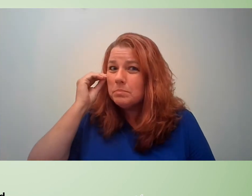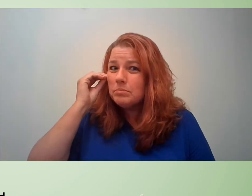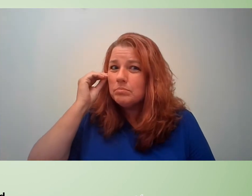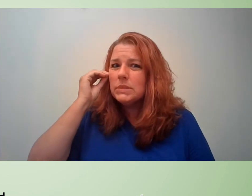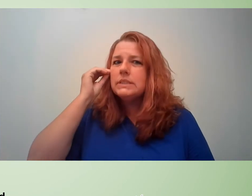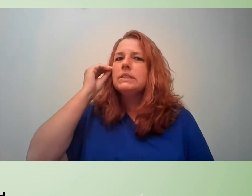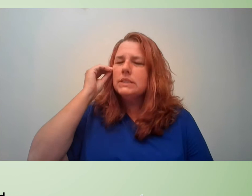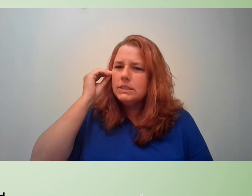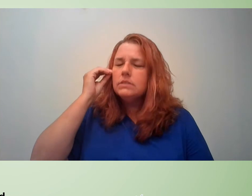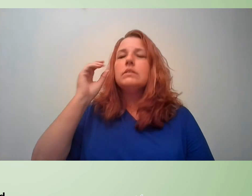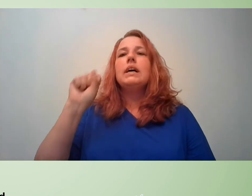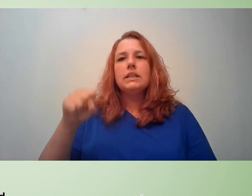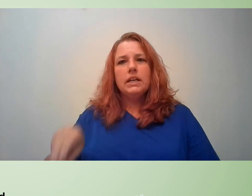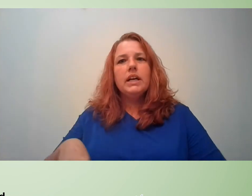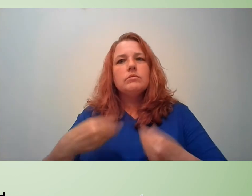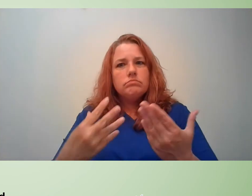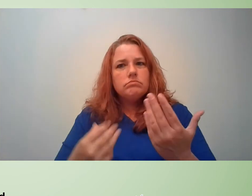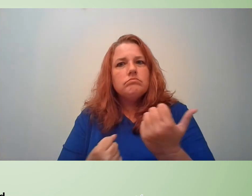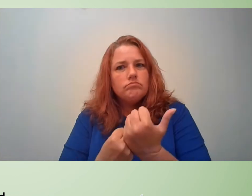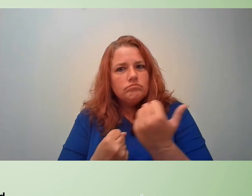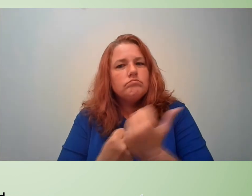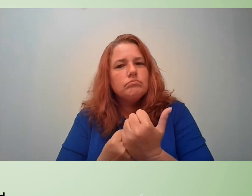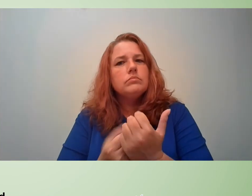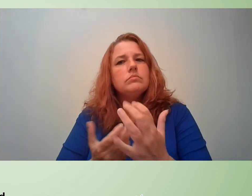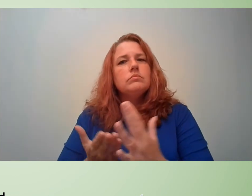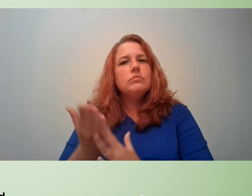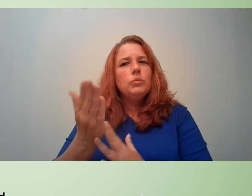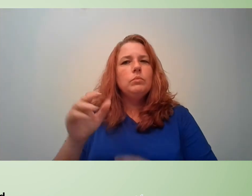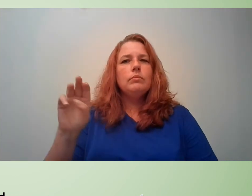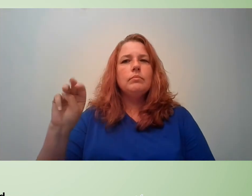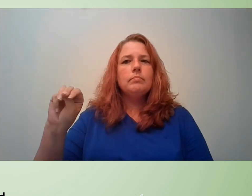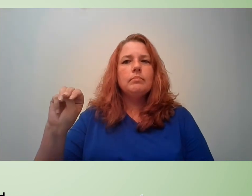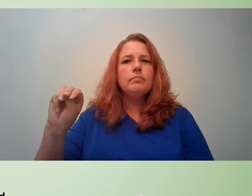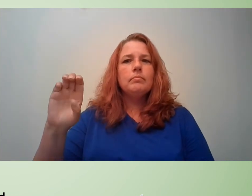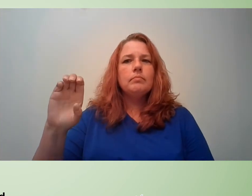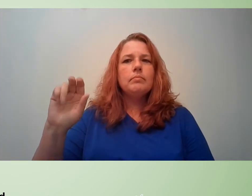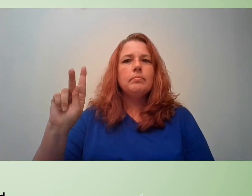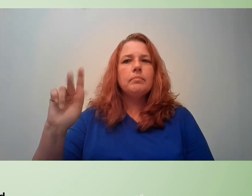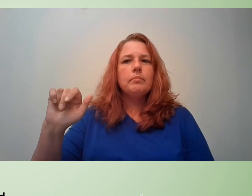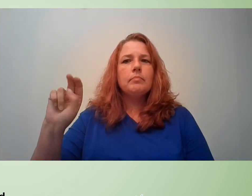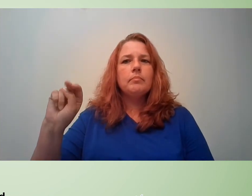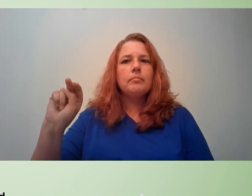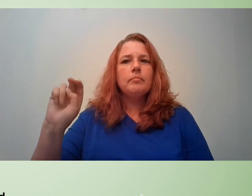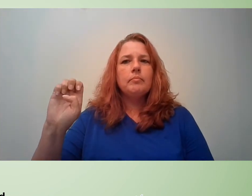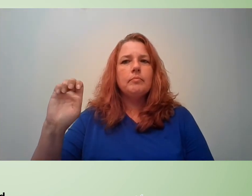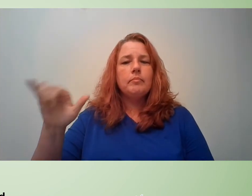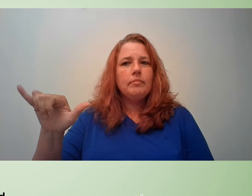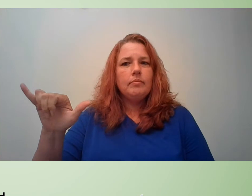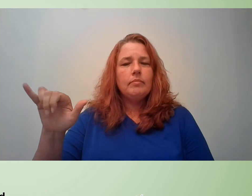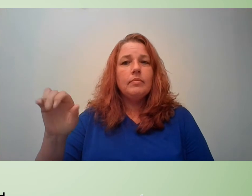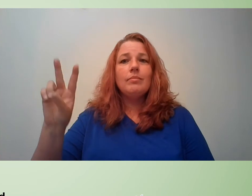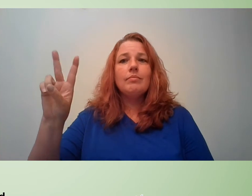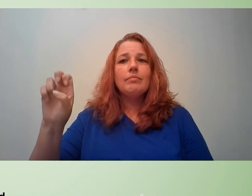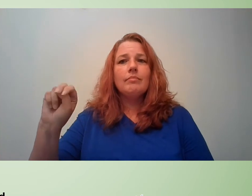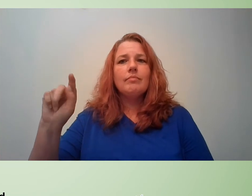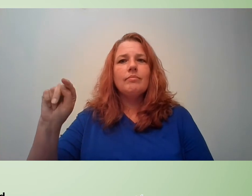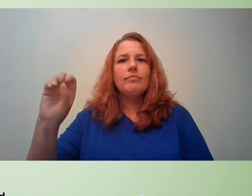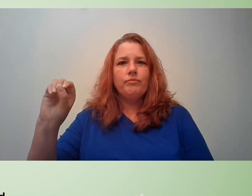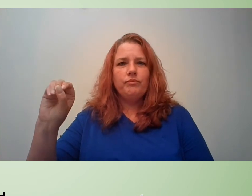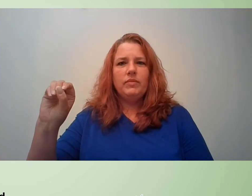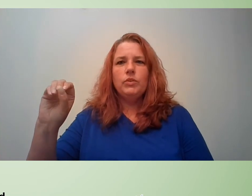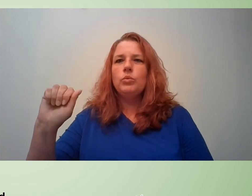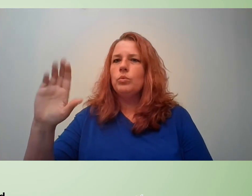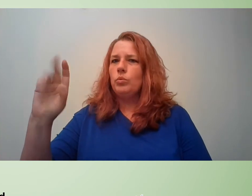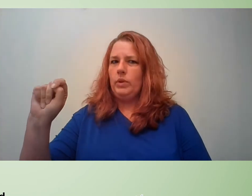unused building, a friend's home, or on the street, please contact GSD's Family Engagement Coordinator or social worker. We